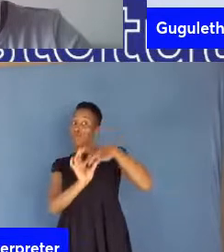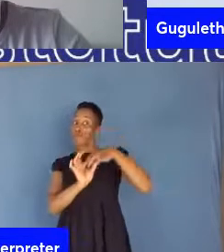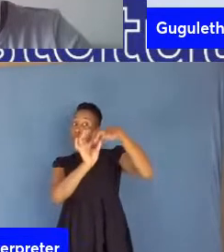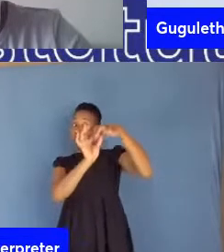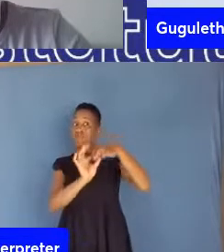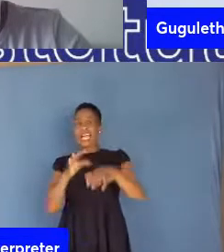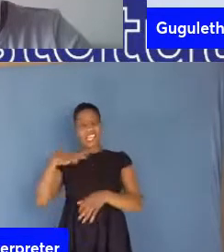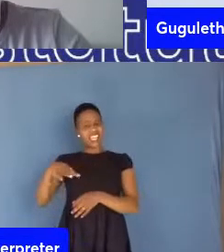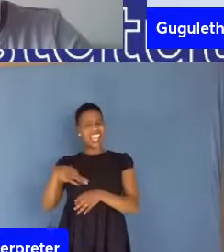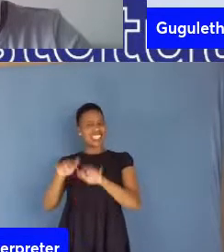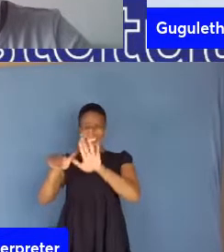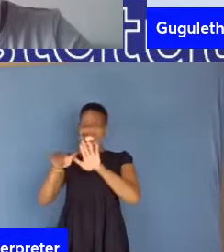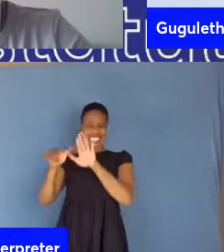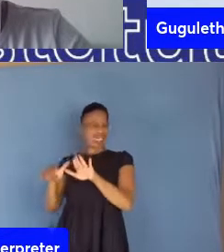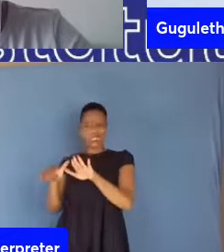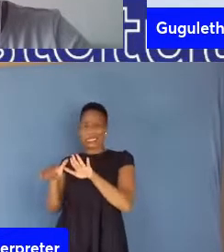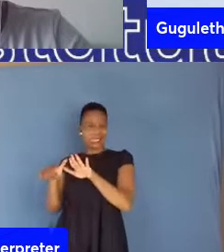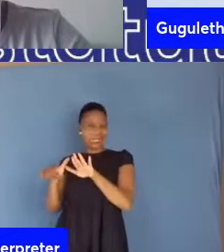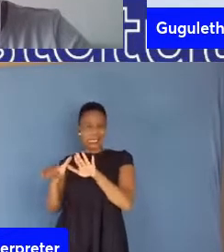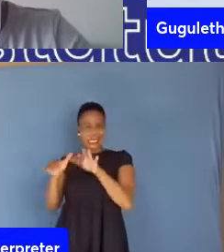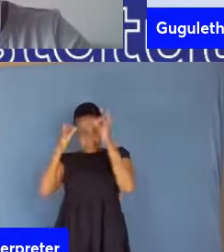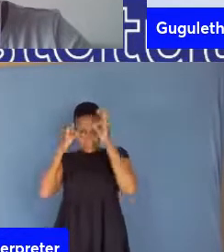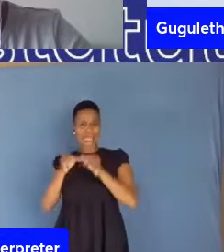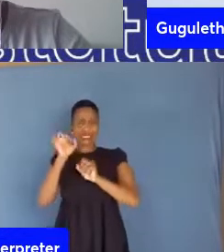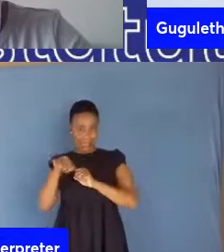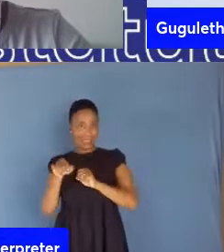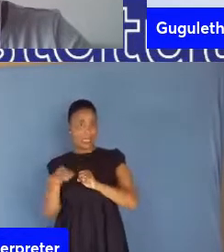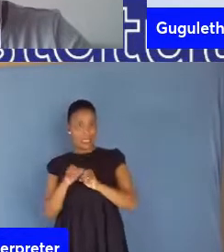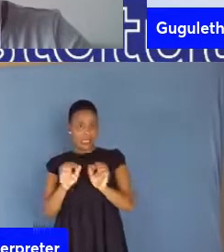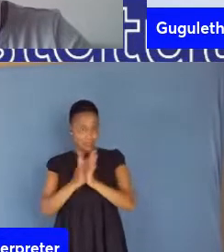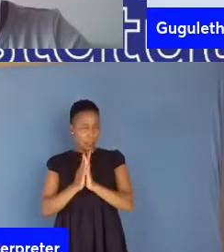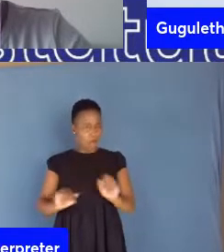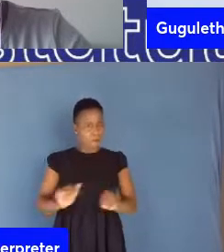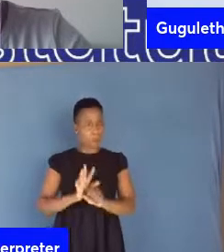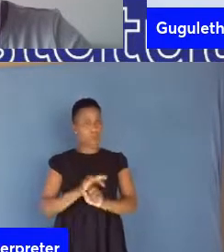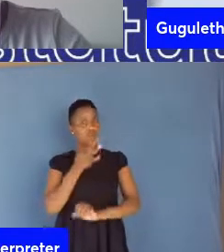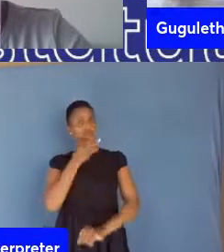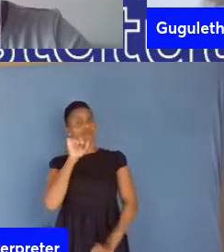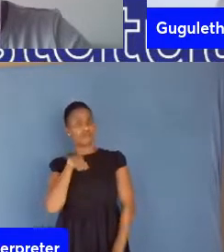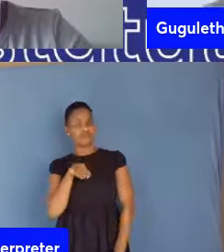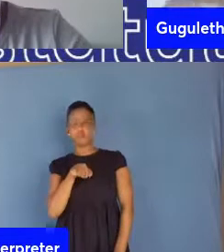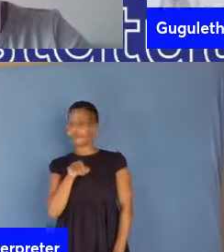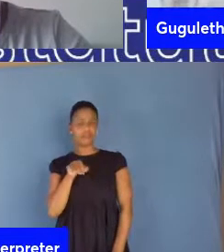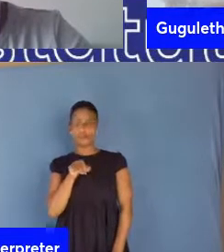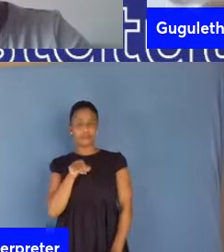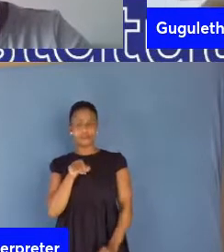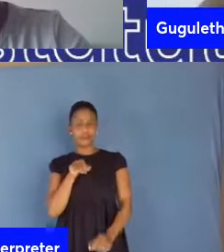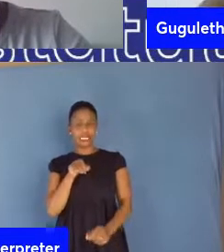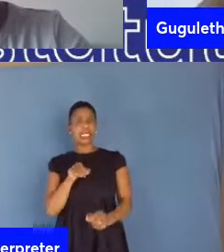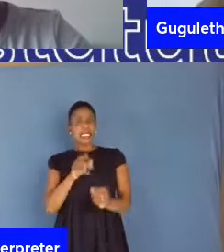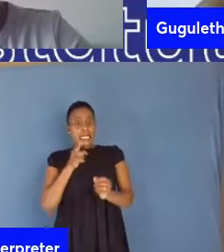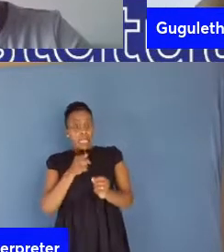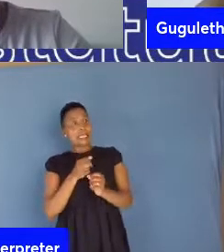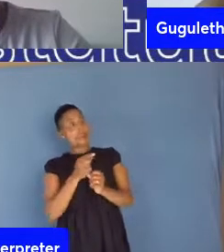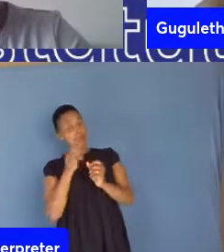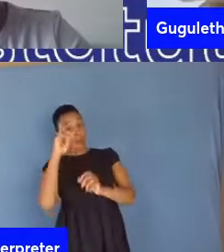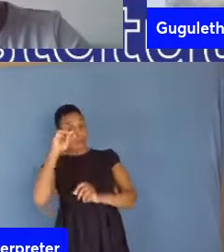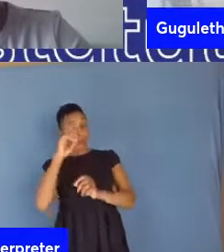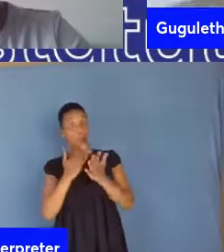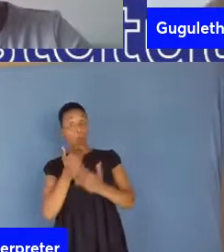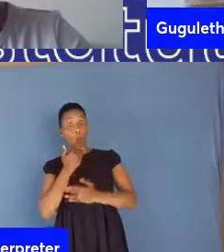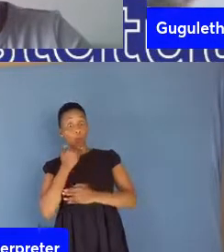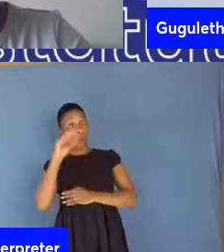cannot make an informed decision. And usually this takes place in a context where it's an older man. I just want to mention